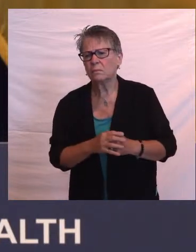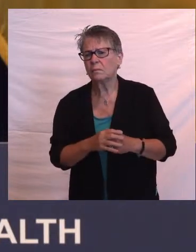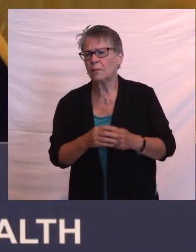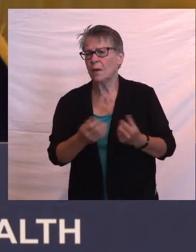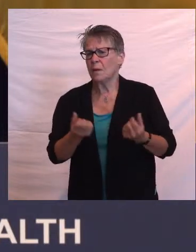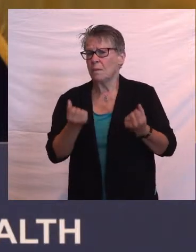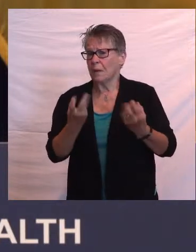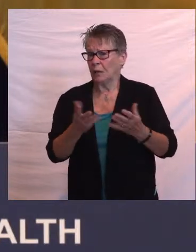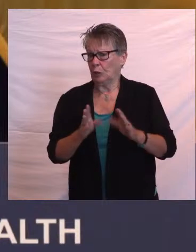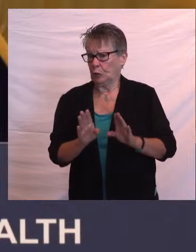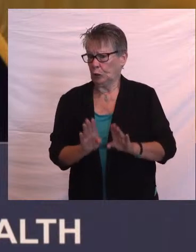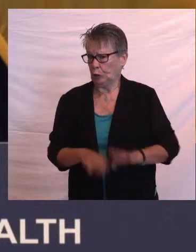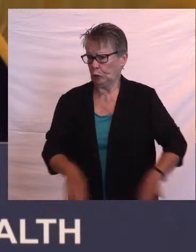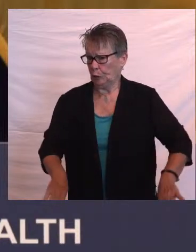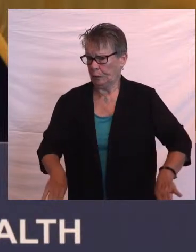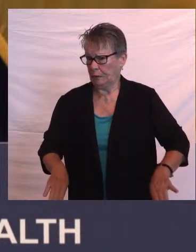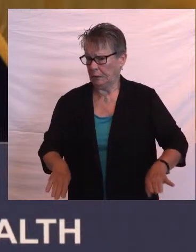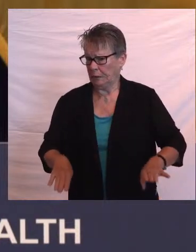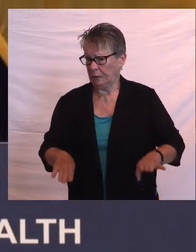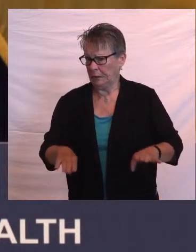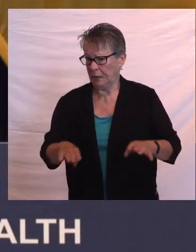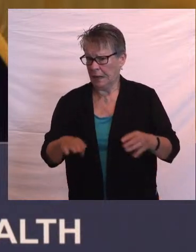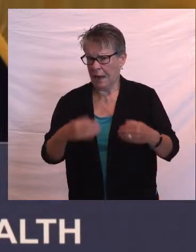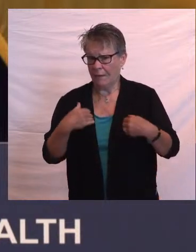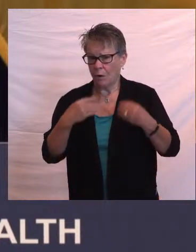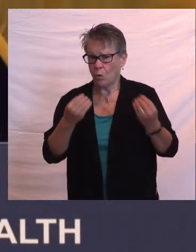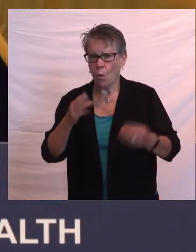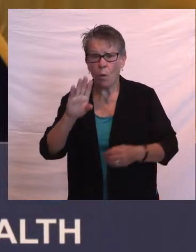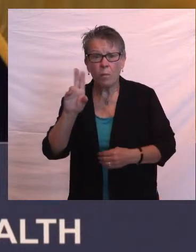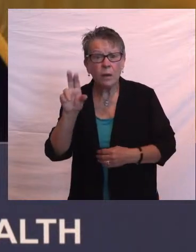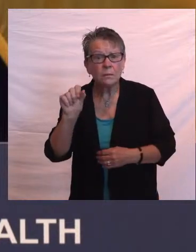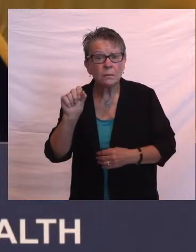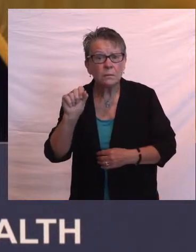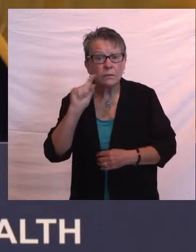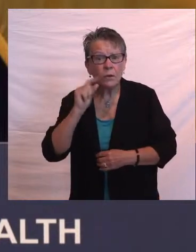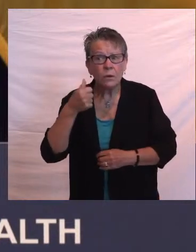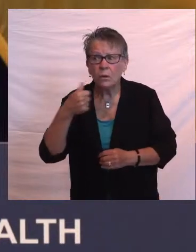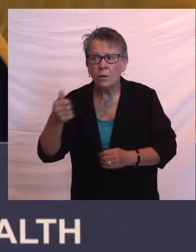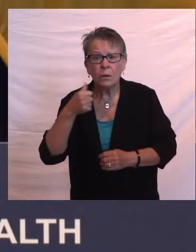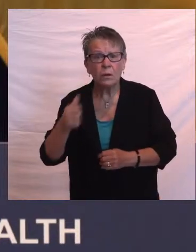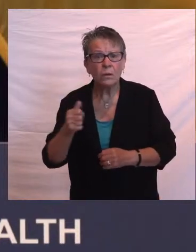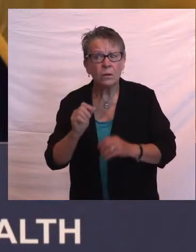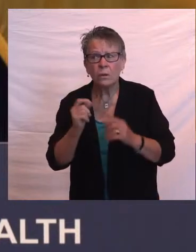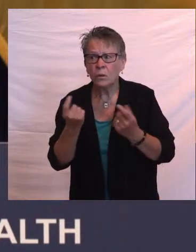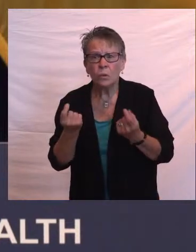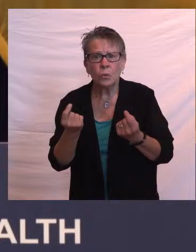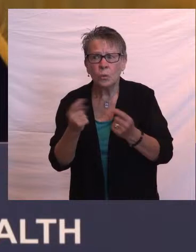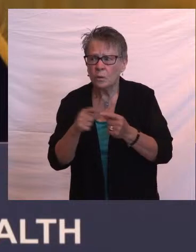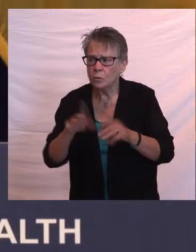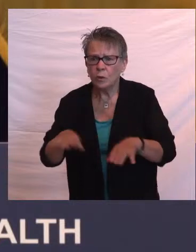have reached out to your administration about bus driver shortages, and what plans does your office have to address the problem?